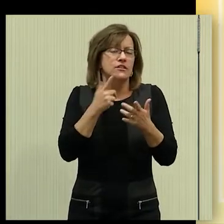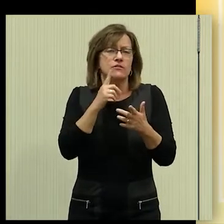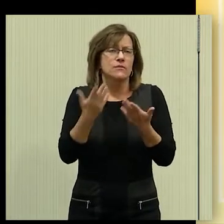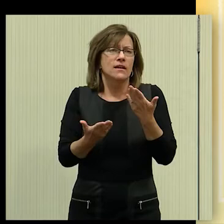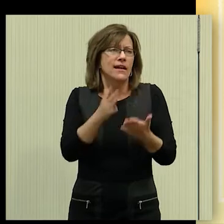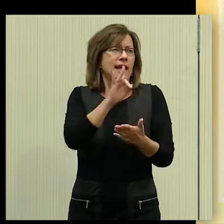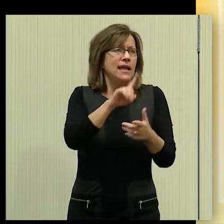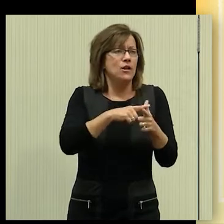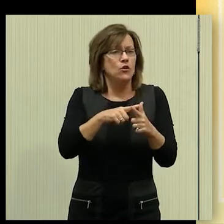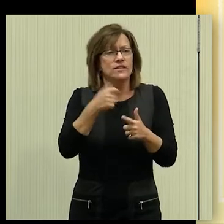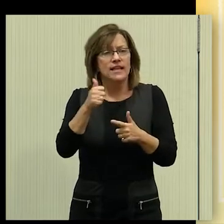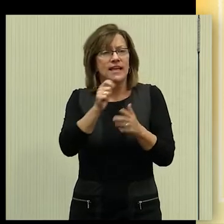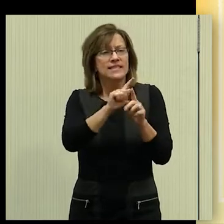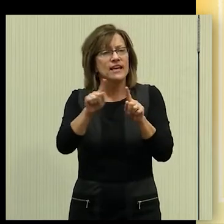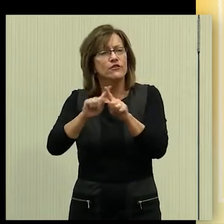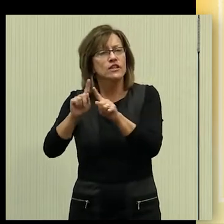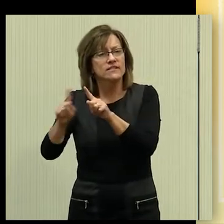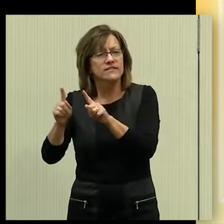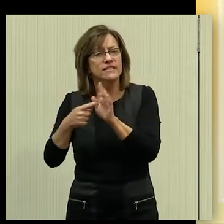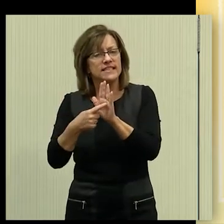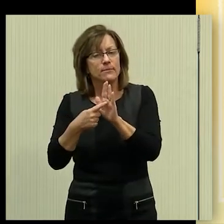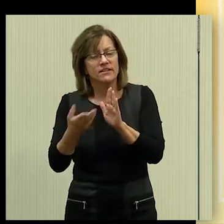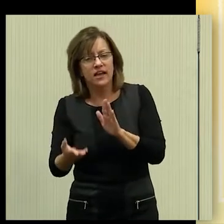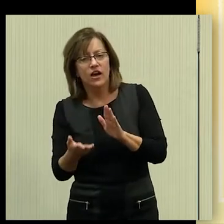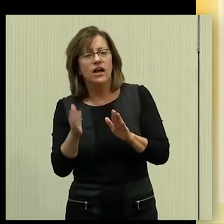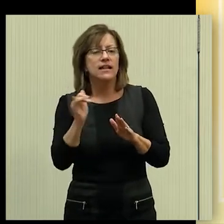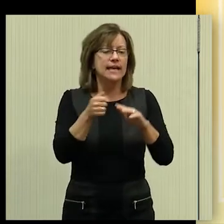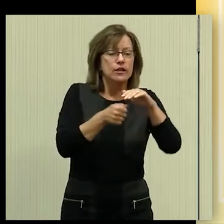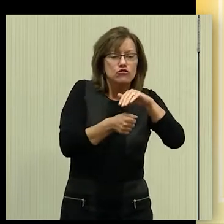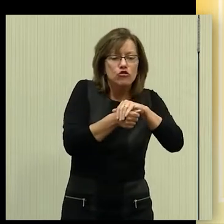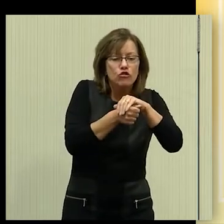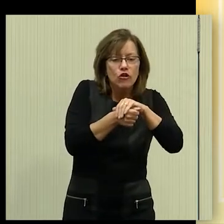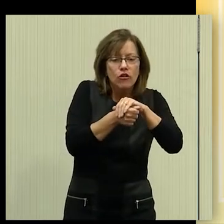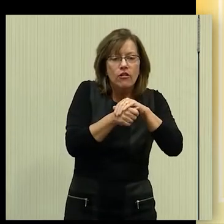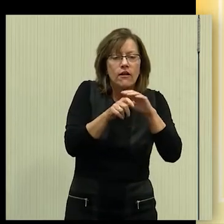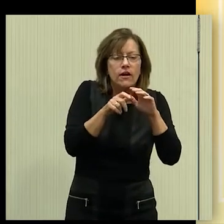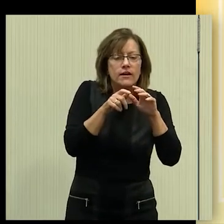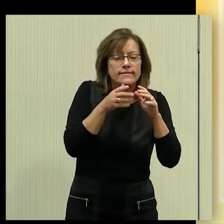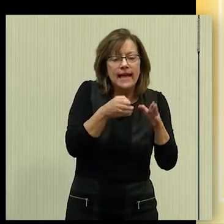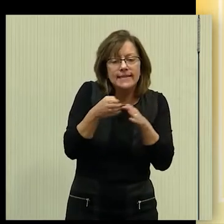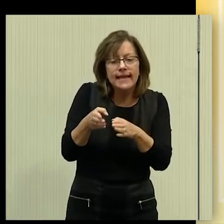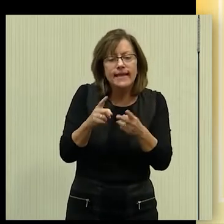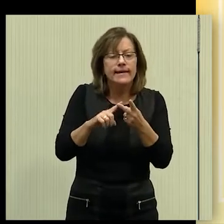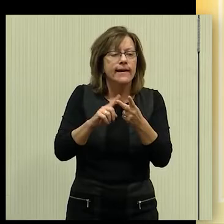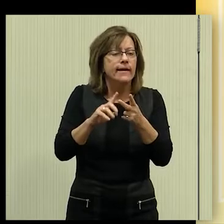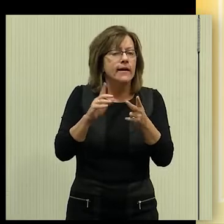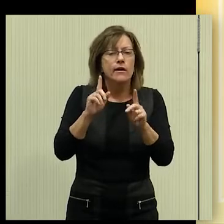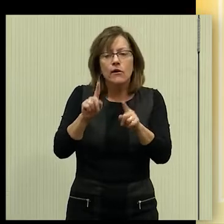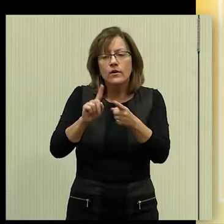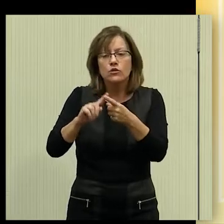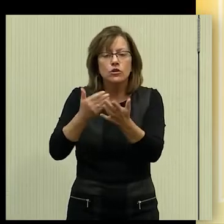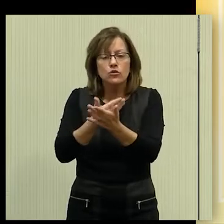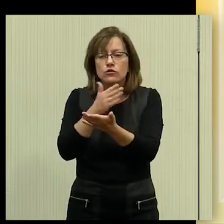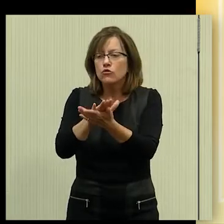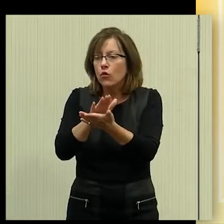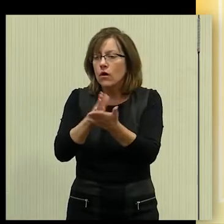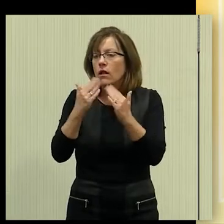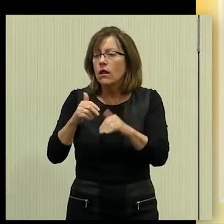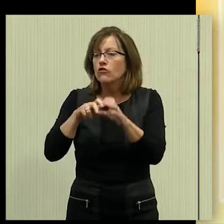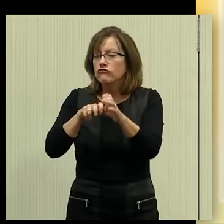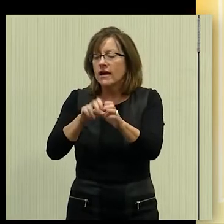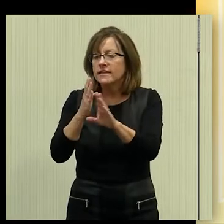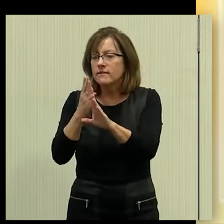8, 10 different ones on there. Like the turtle technique, there's ones about going to a new school, riding the bus, there's several